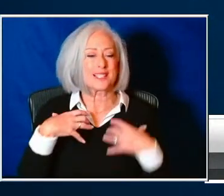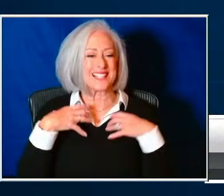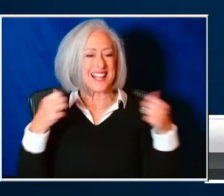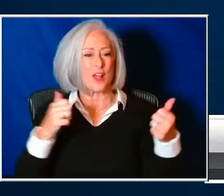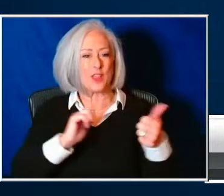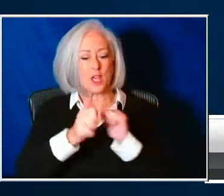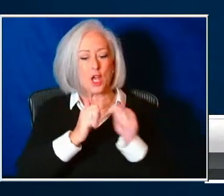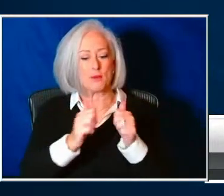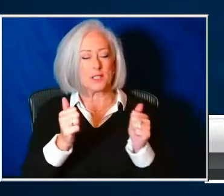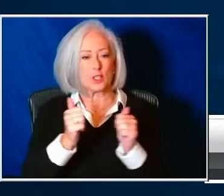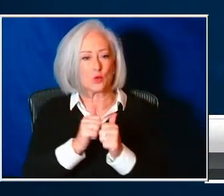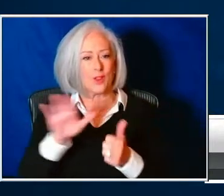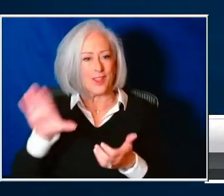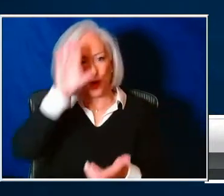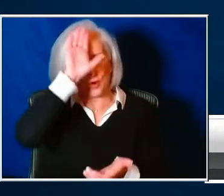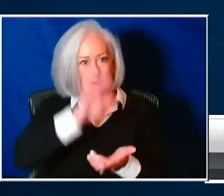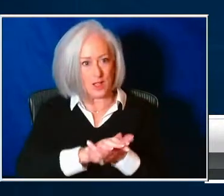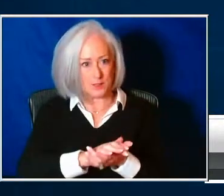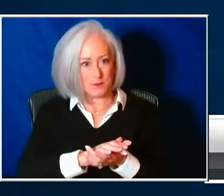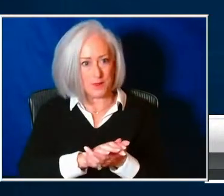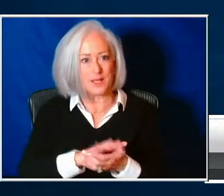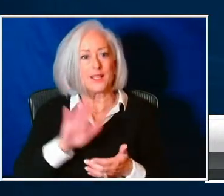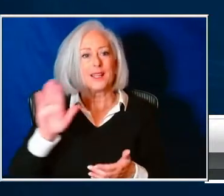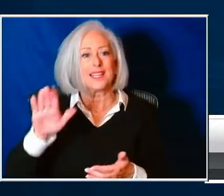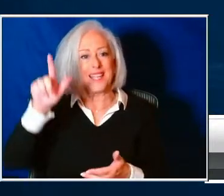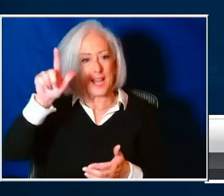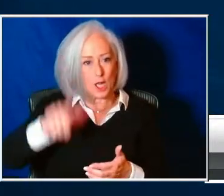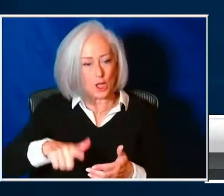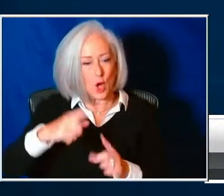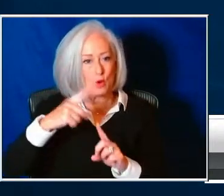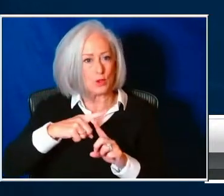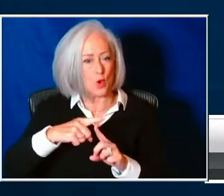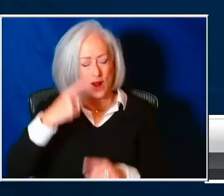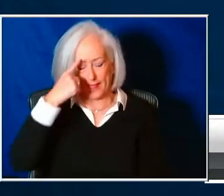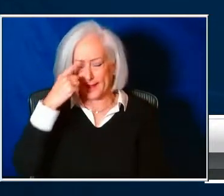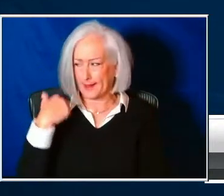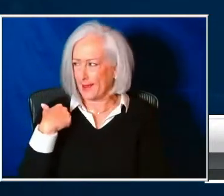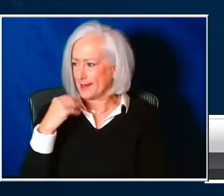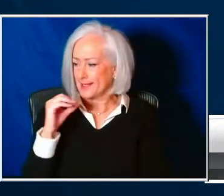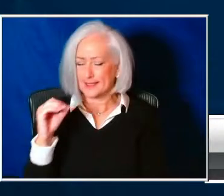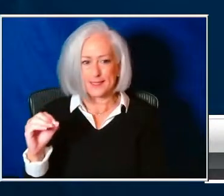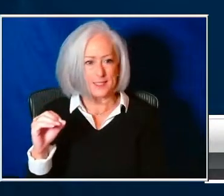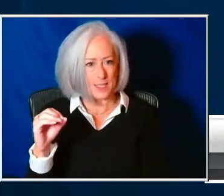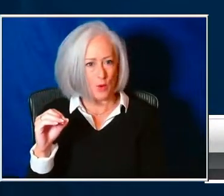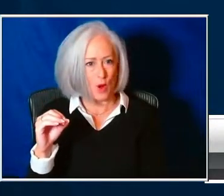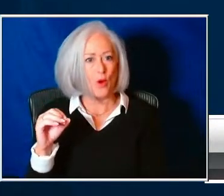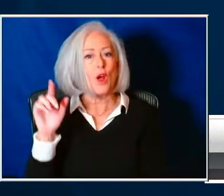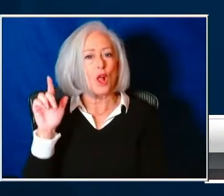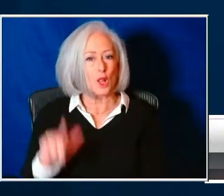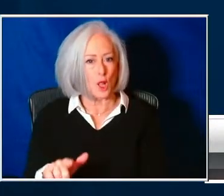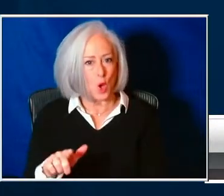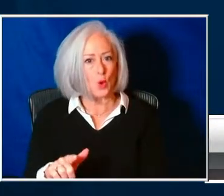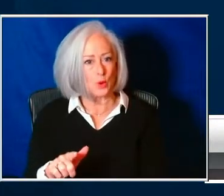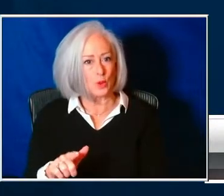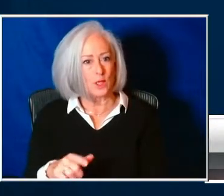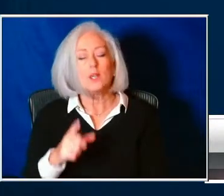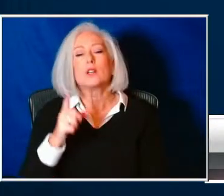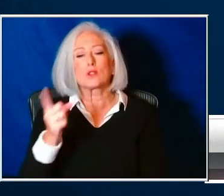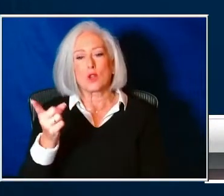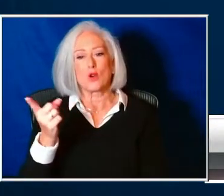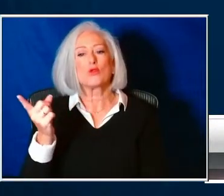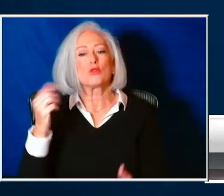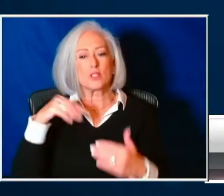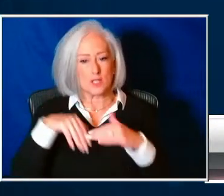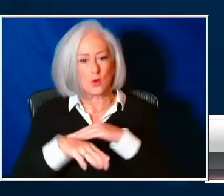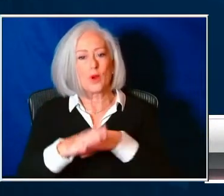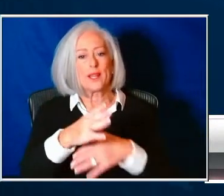really low cardio score. I Right. think a 0. I think he had a really low cardio score. So she went in to get one, but she kind of said